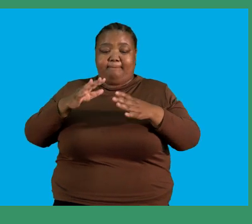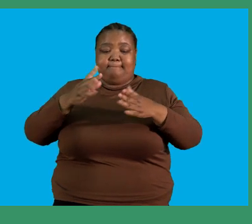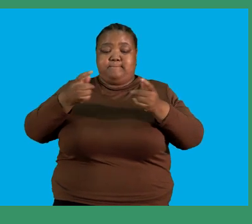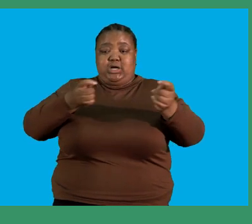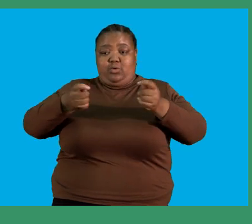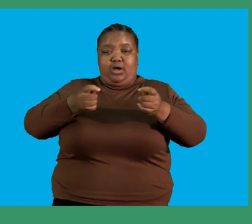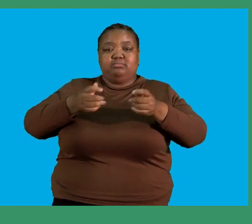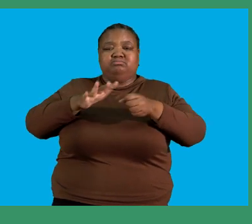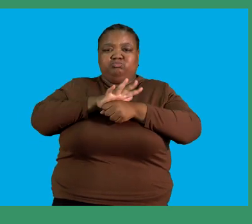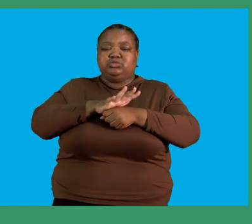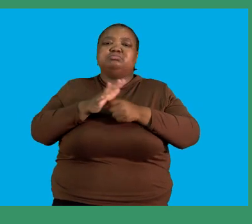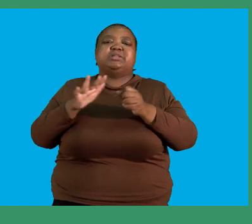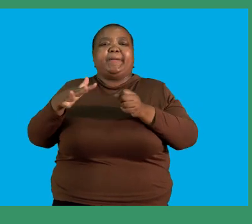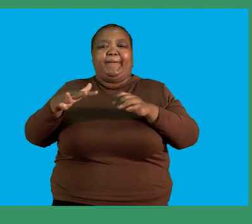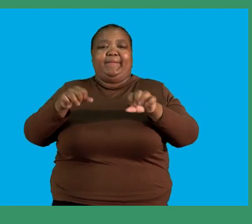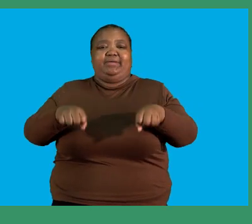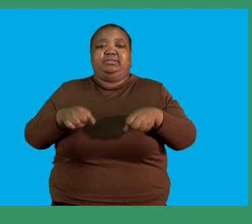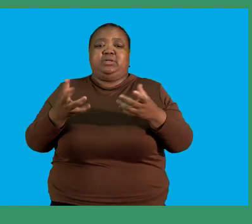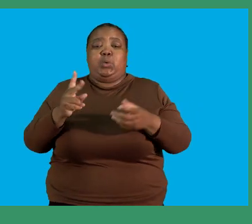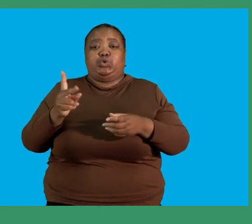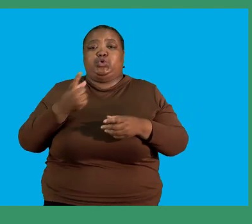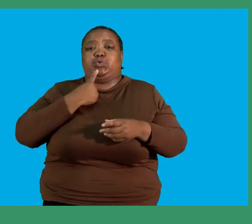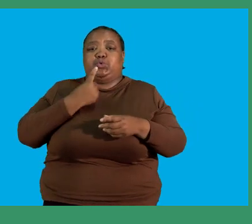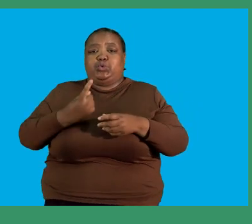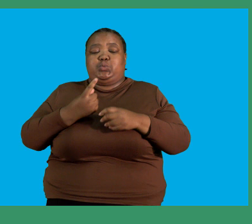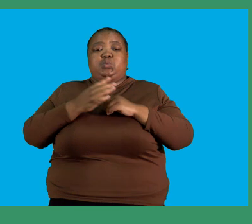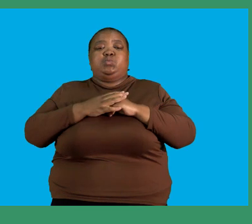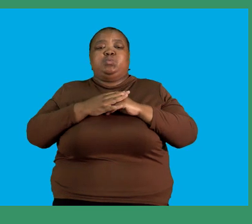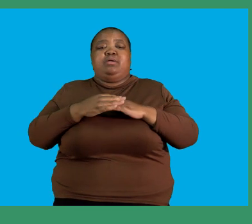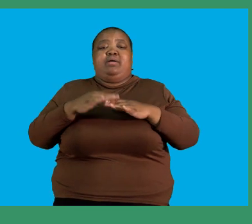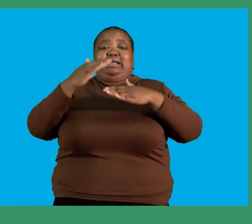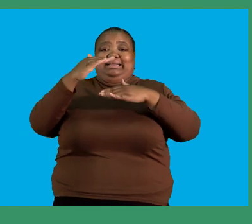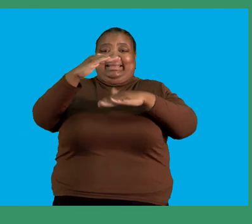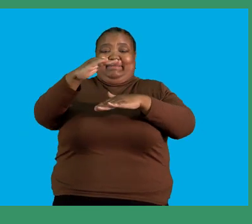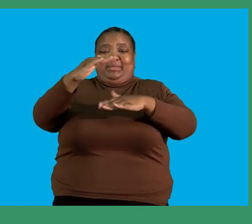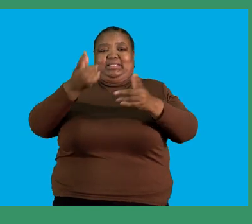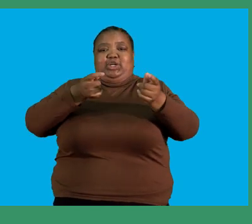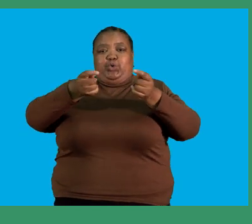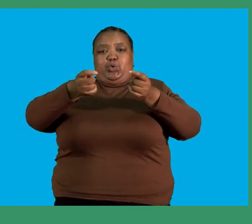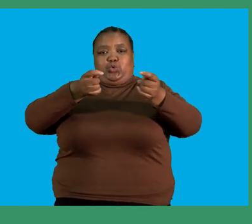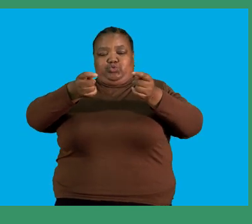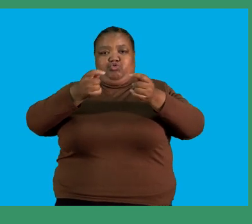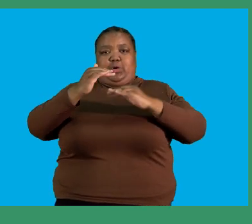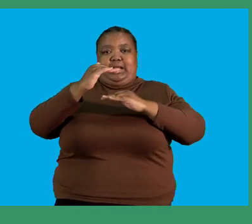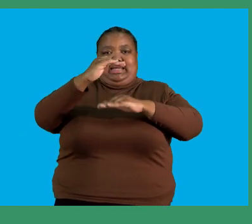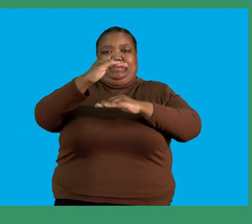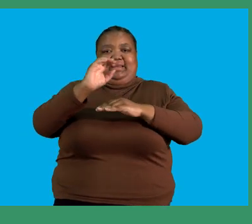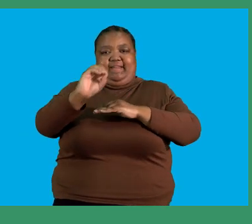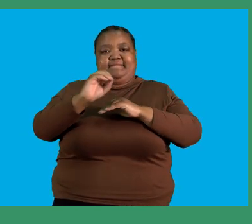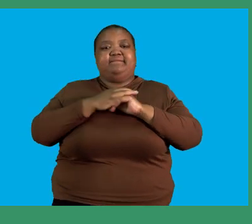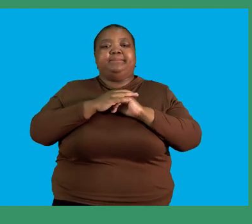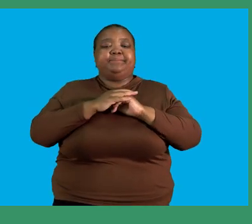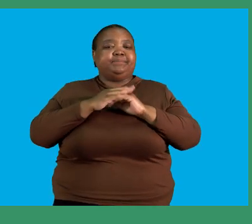the environment. Now you can also say that they have limited control. Now